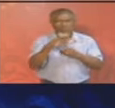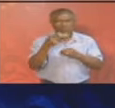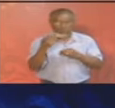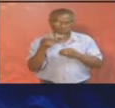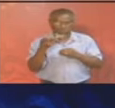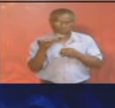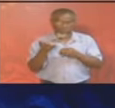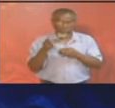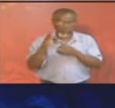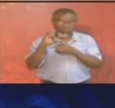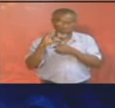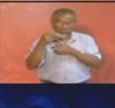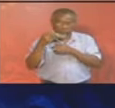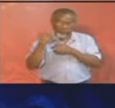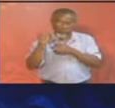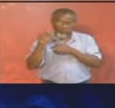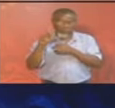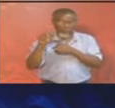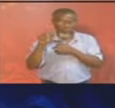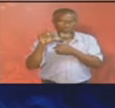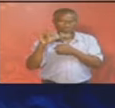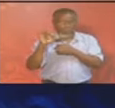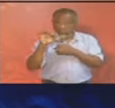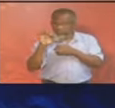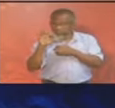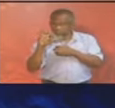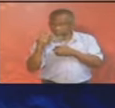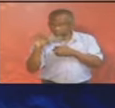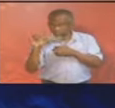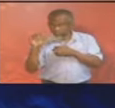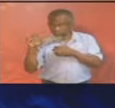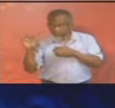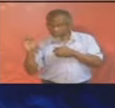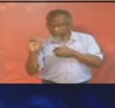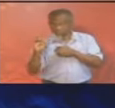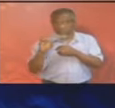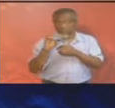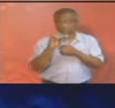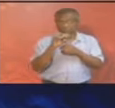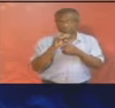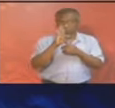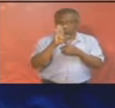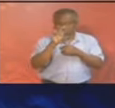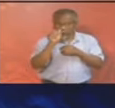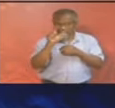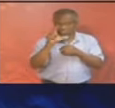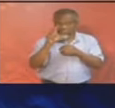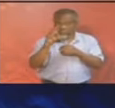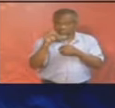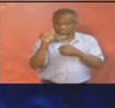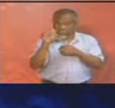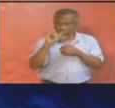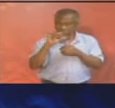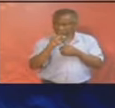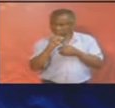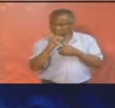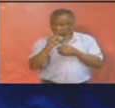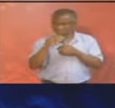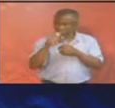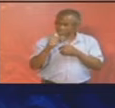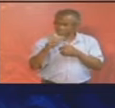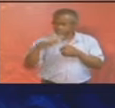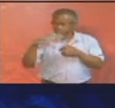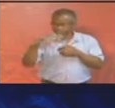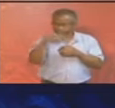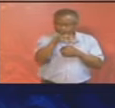Charleville, in Carrickford-Chima, and Balmain, can we identify what is that the behavior